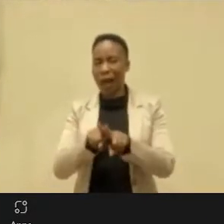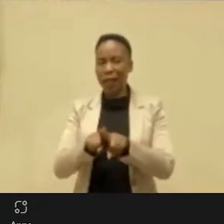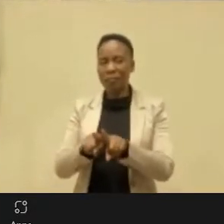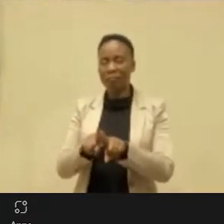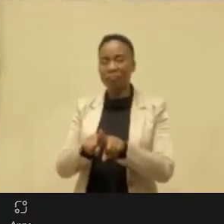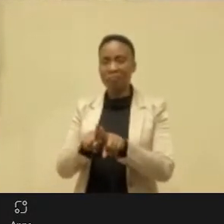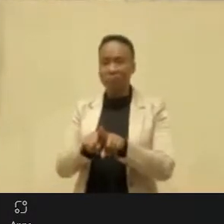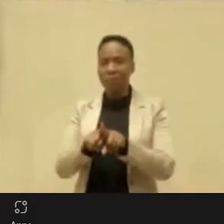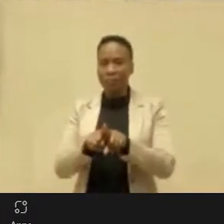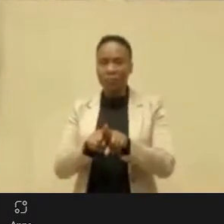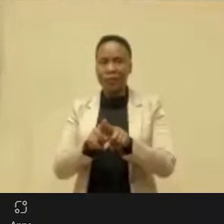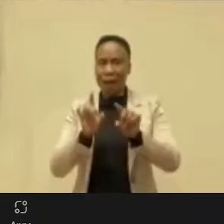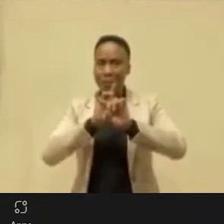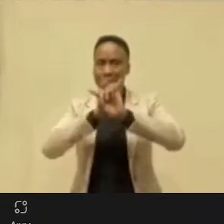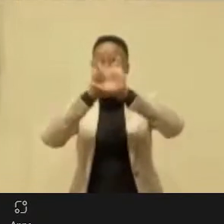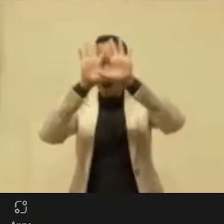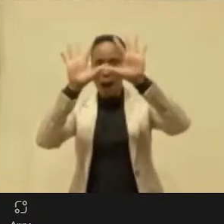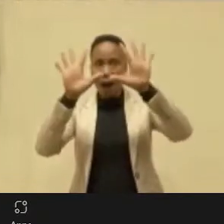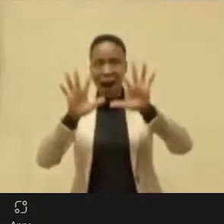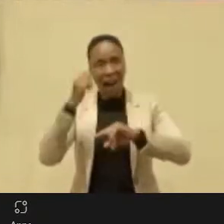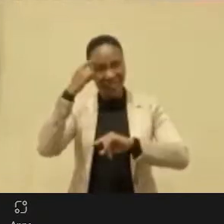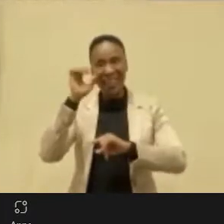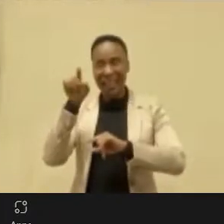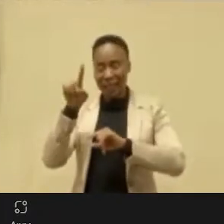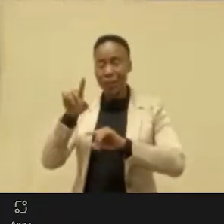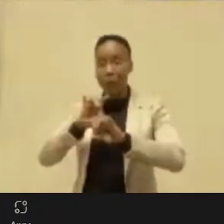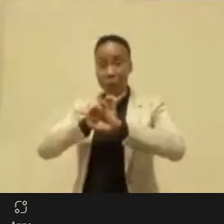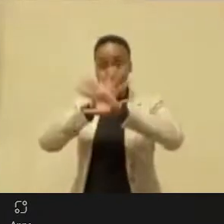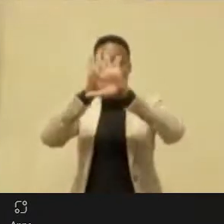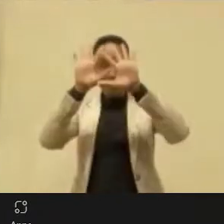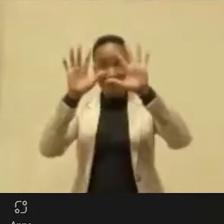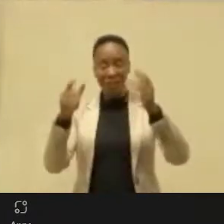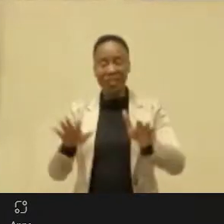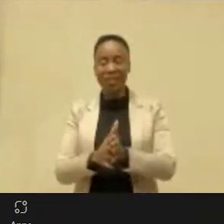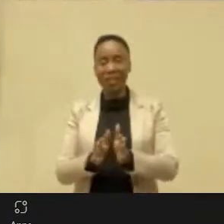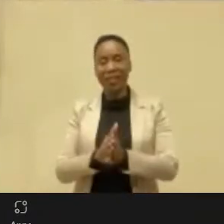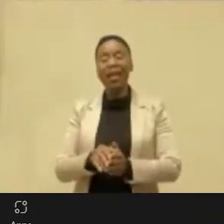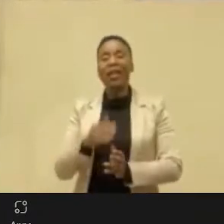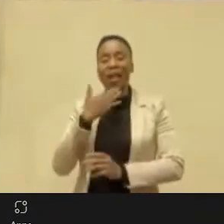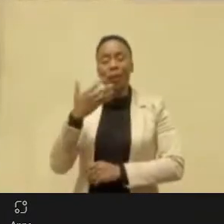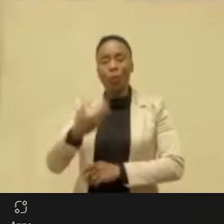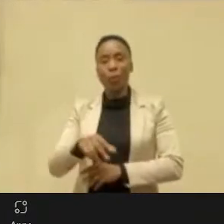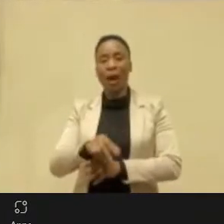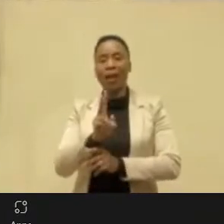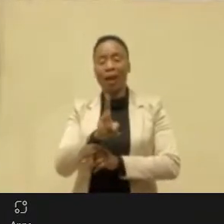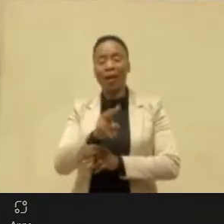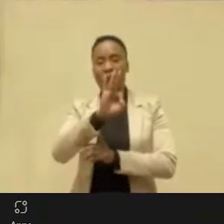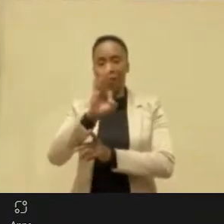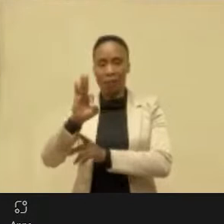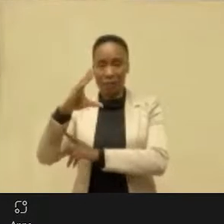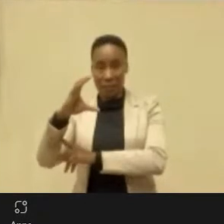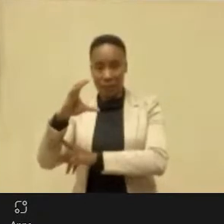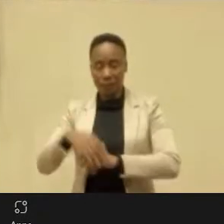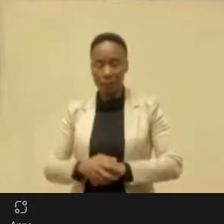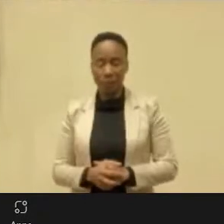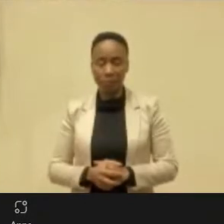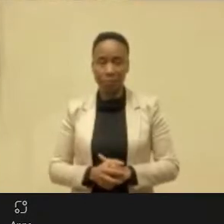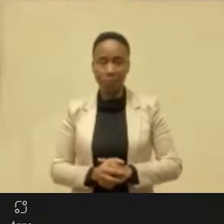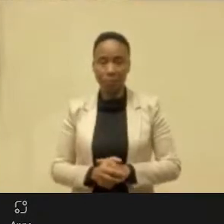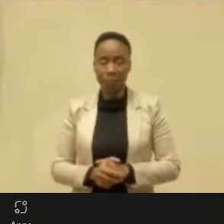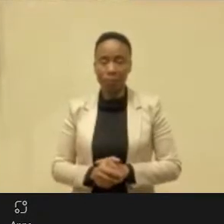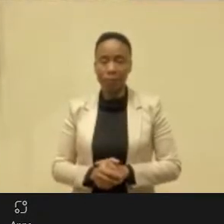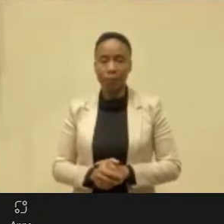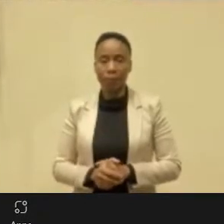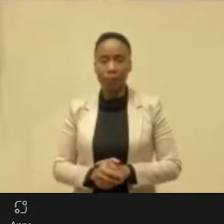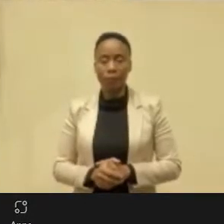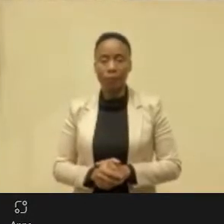enlightening i think it was very enlightening thank you very much once again to the ffc we've got we